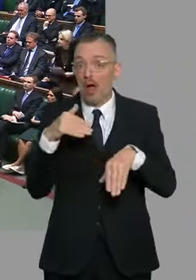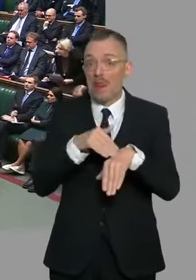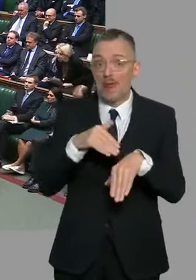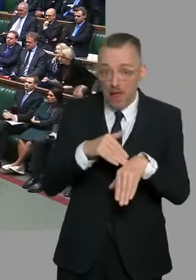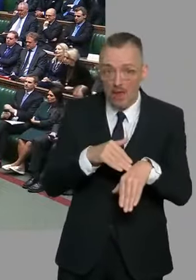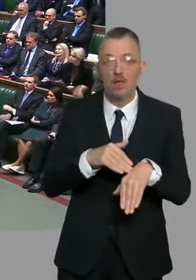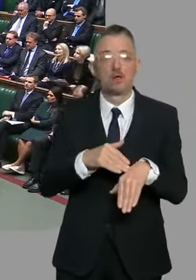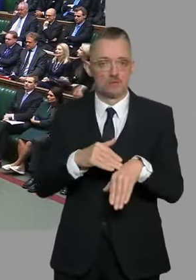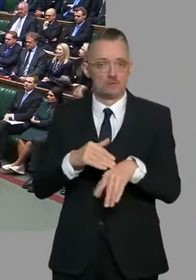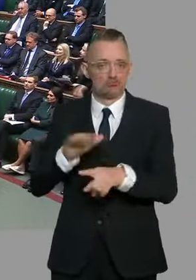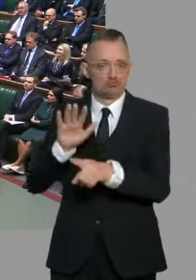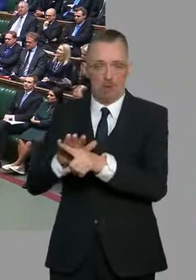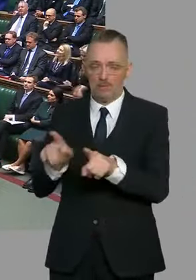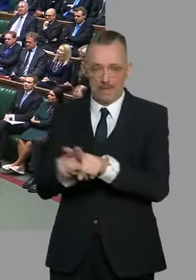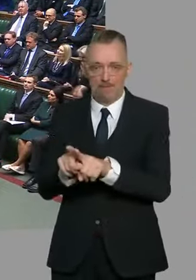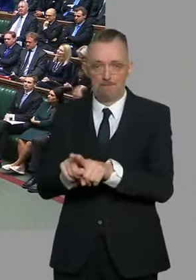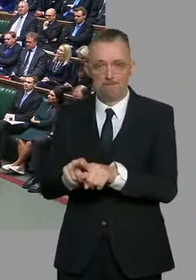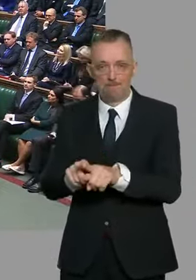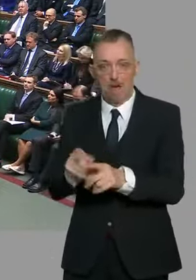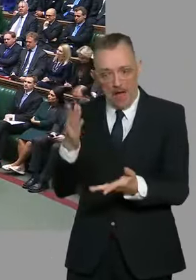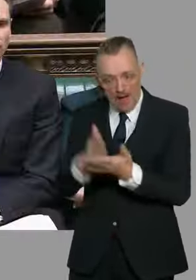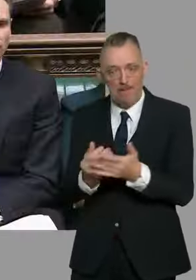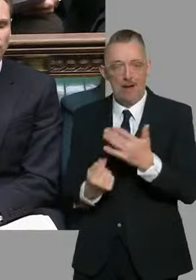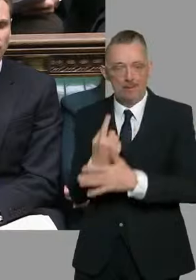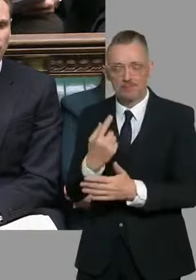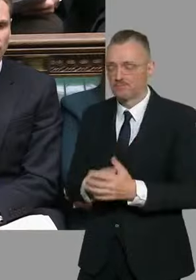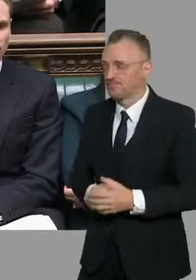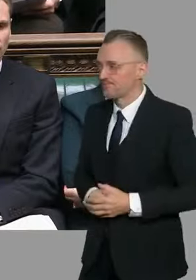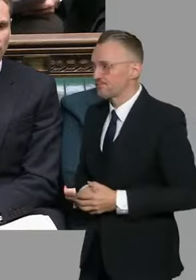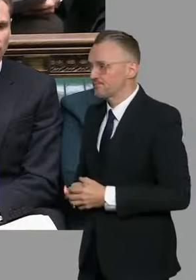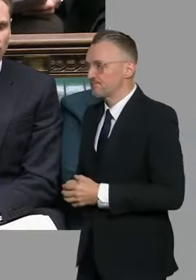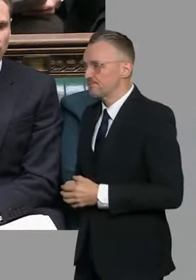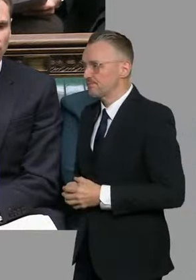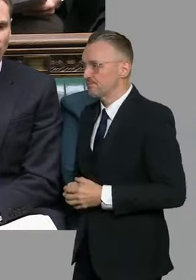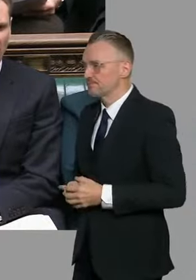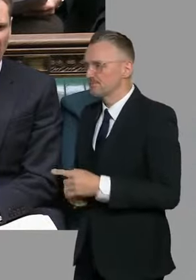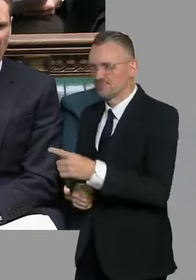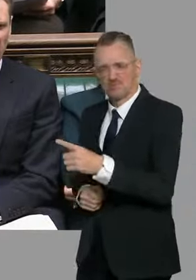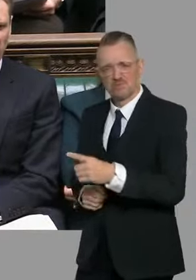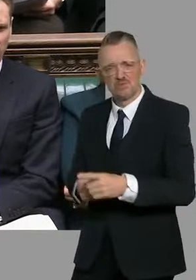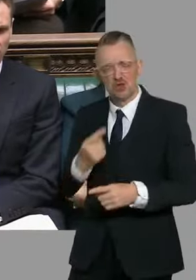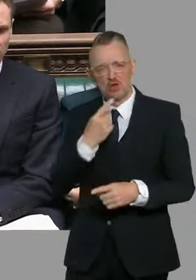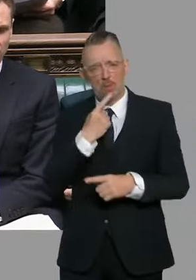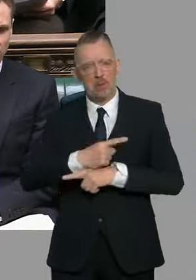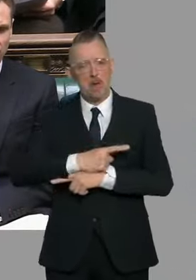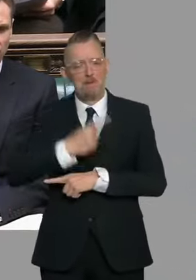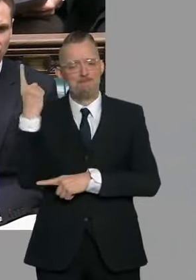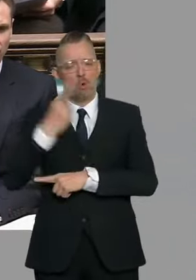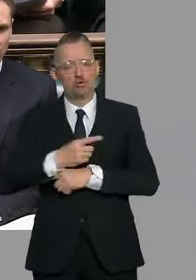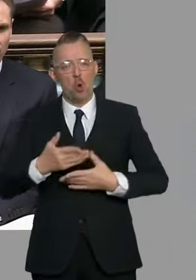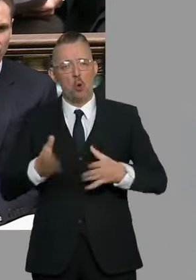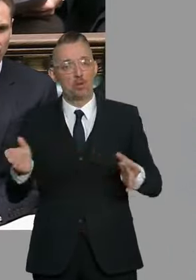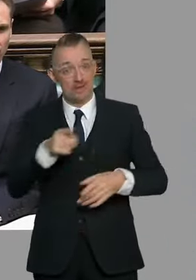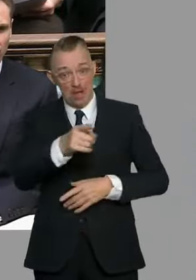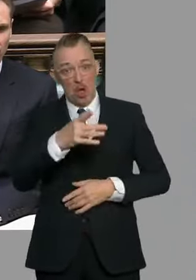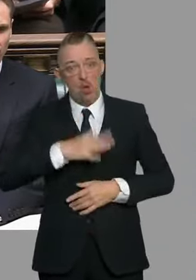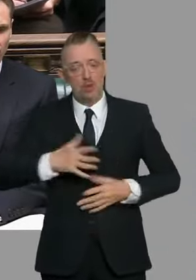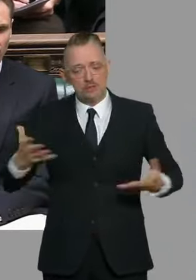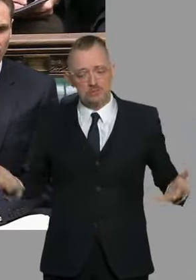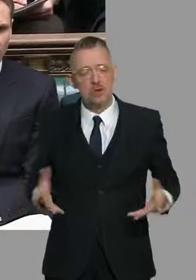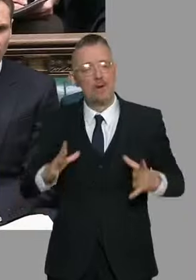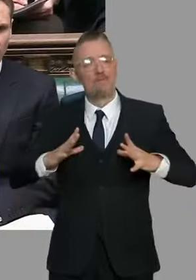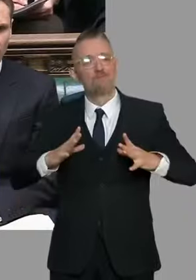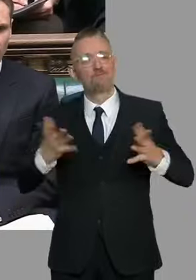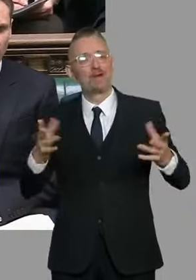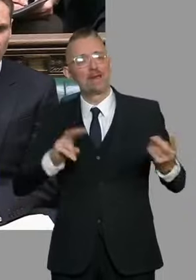Mr. Speaker, he talks about open borders. He was the one campaigning for free movement. I was in this House asking for a lift on